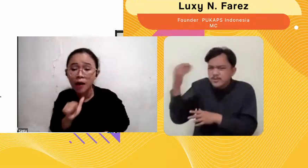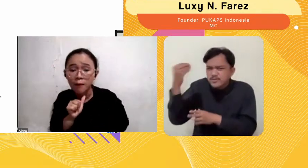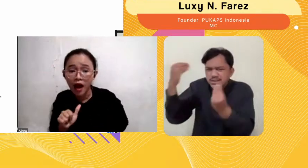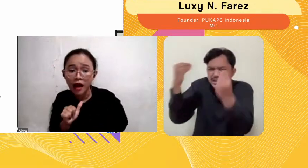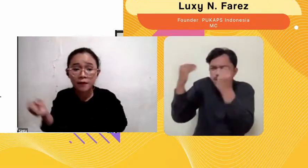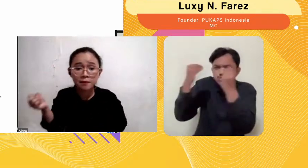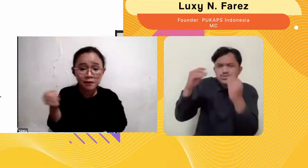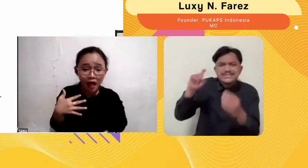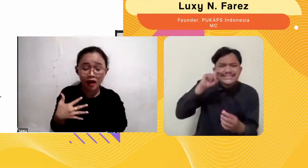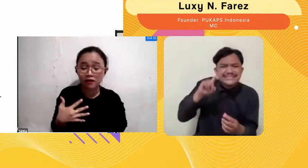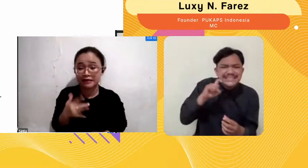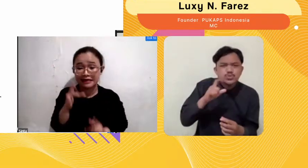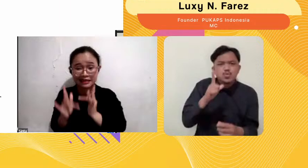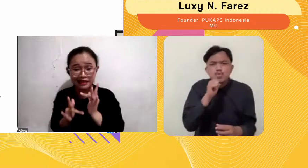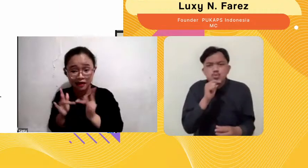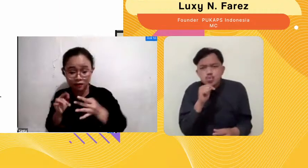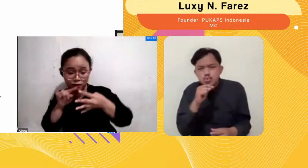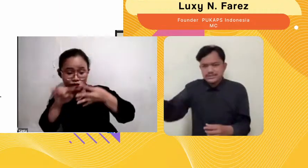internet?